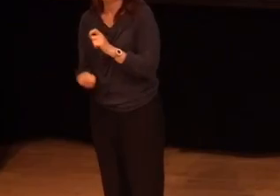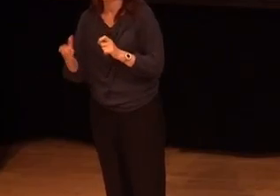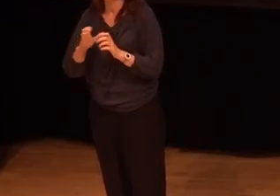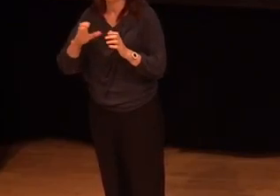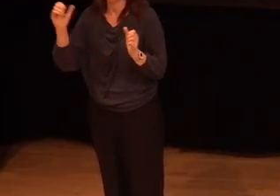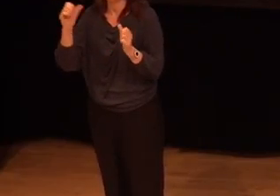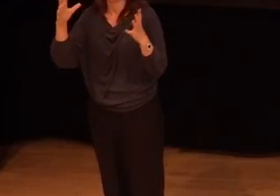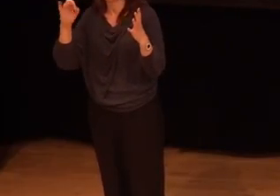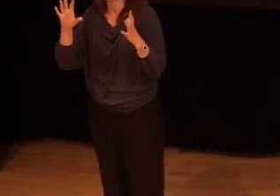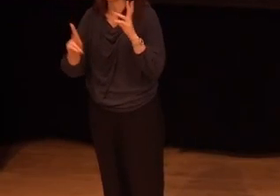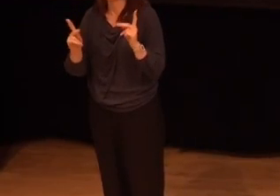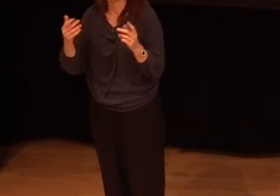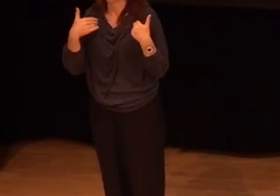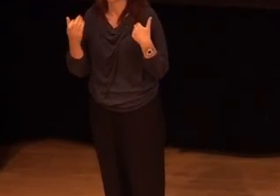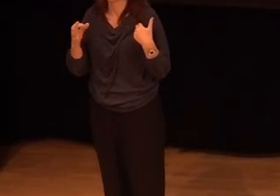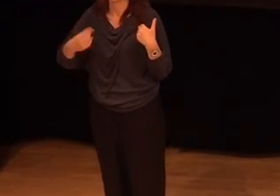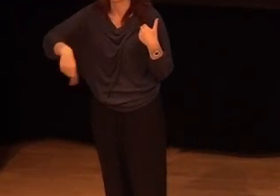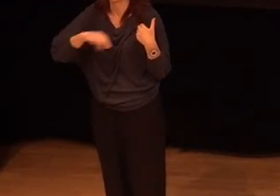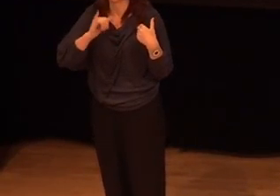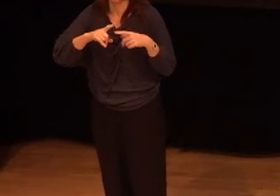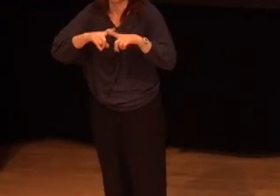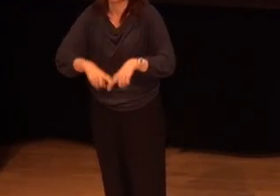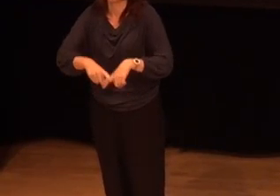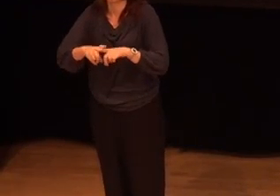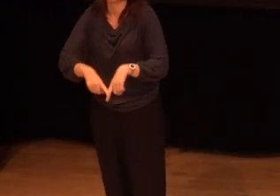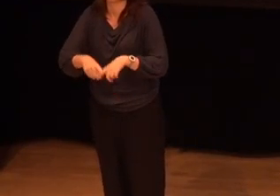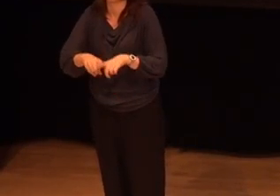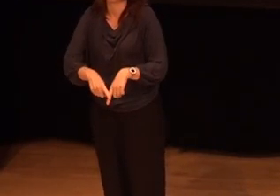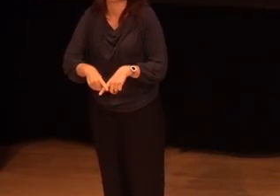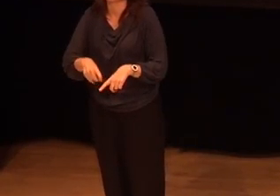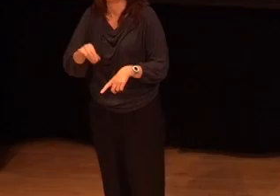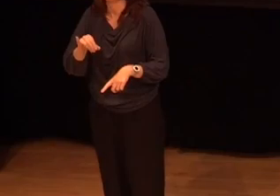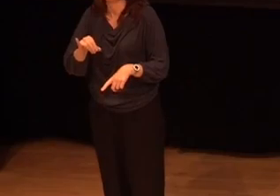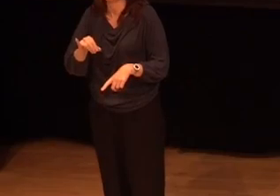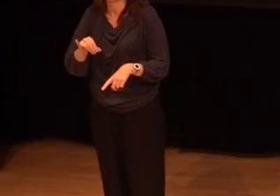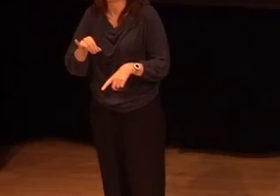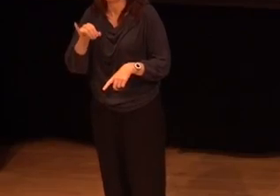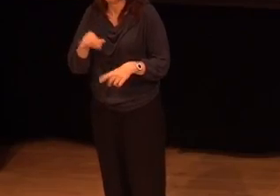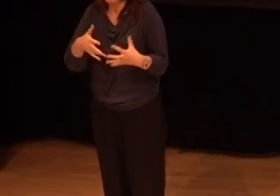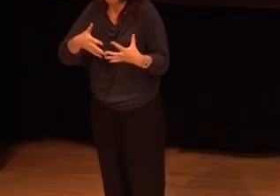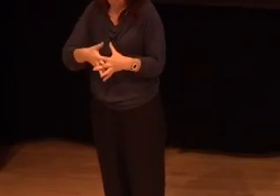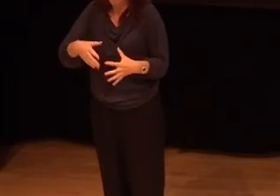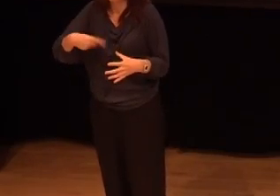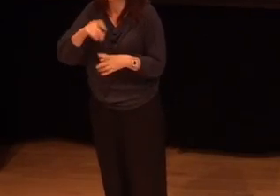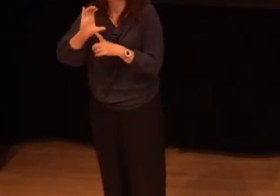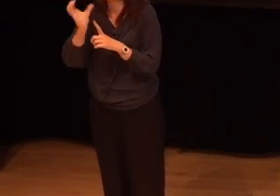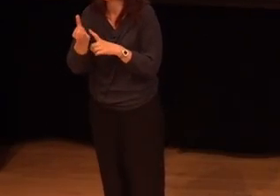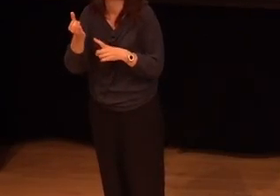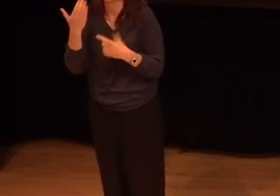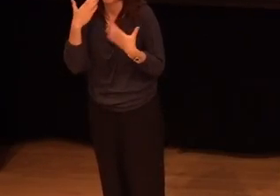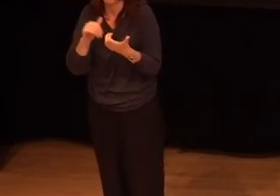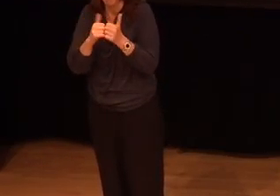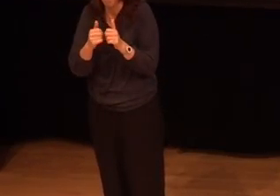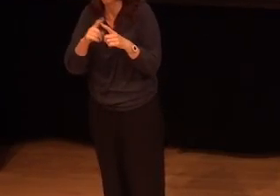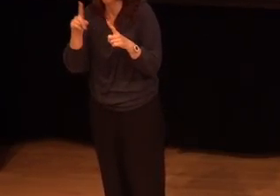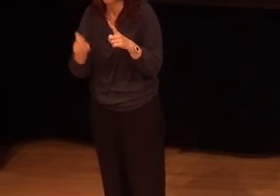of us, that image of dependency, which seems to be embedded in our culture. We want to, I don't know how we're going to go about